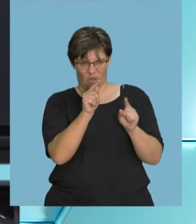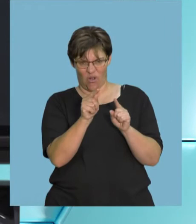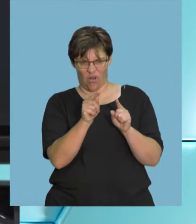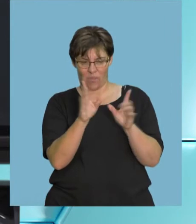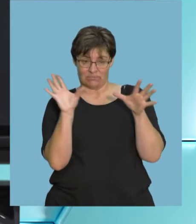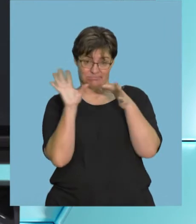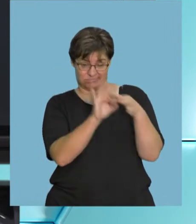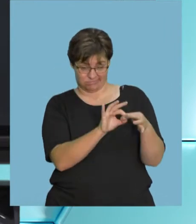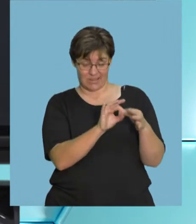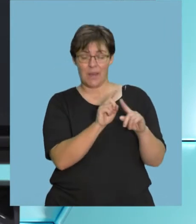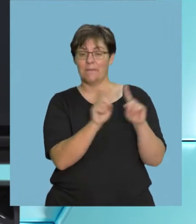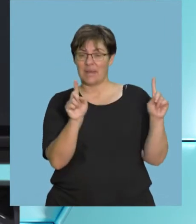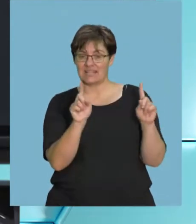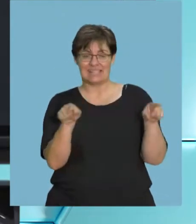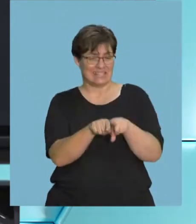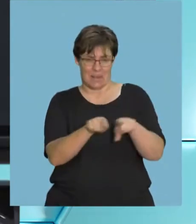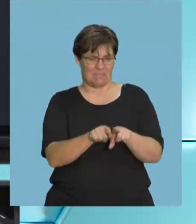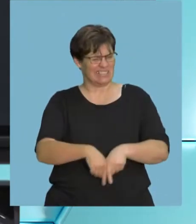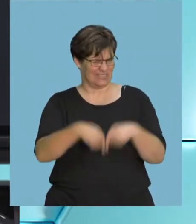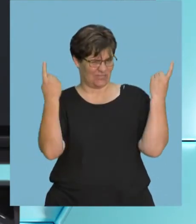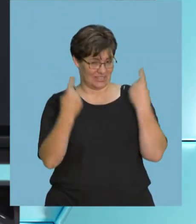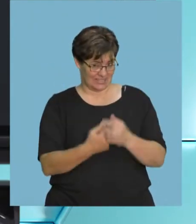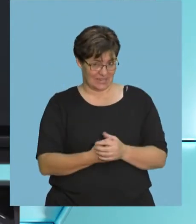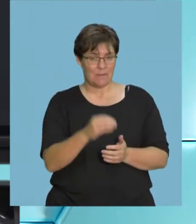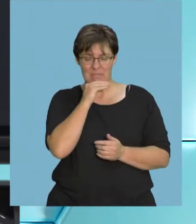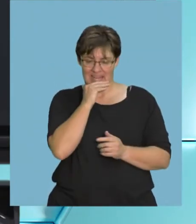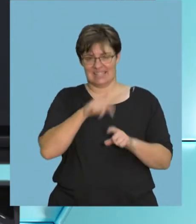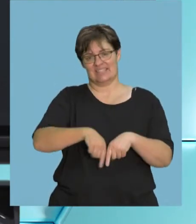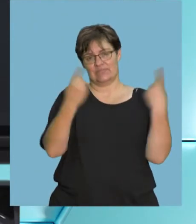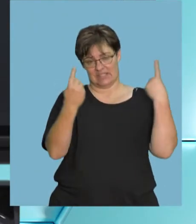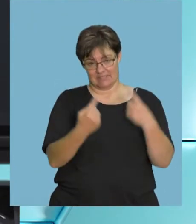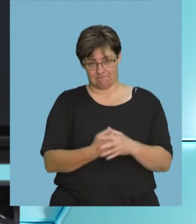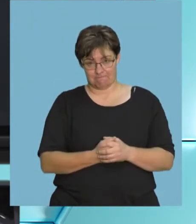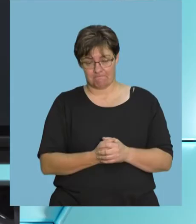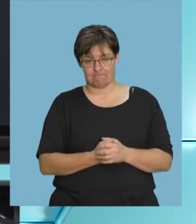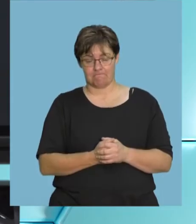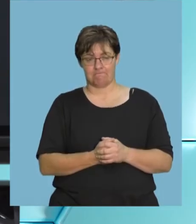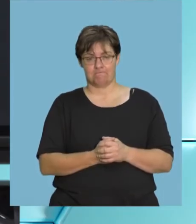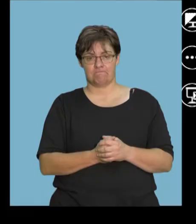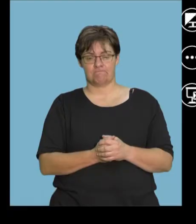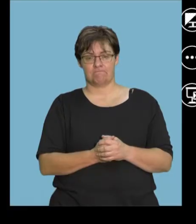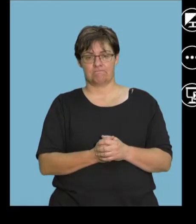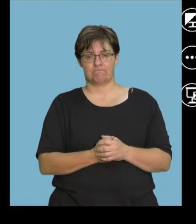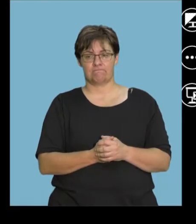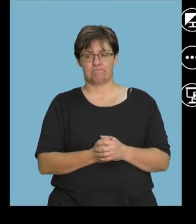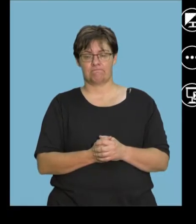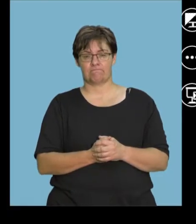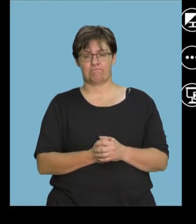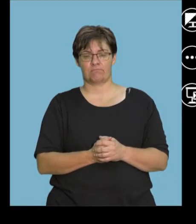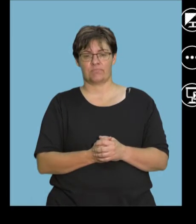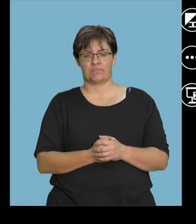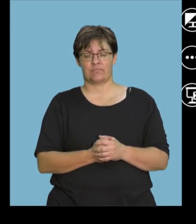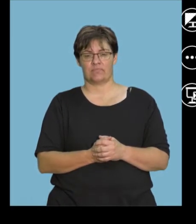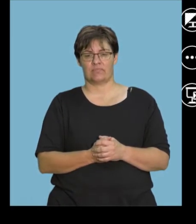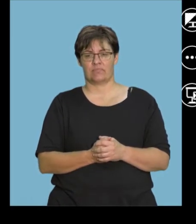two terms are closely related. However, they're not the same thing. They don't mean the same thing, right? Okay, right,